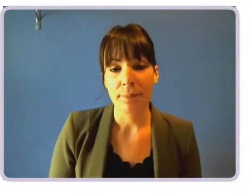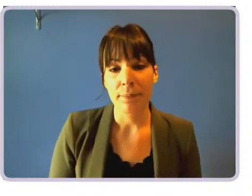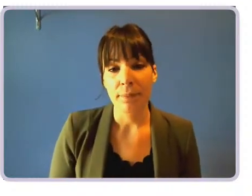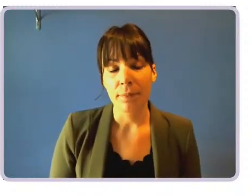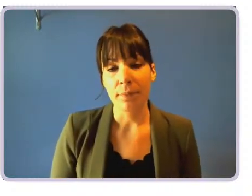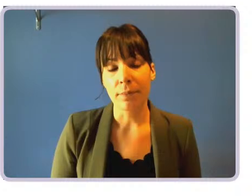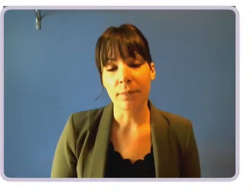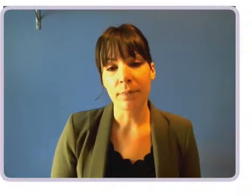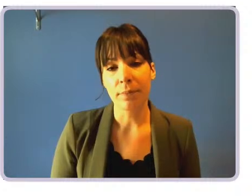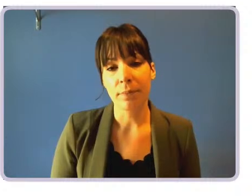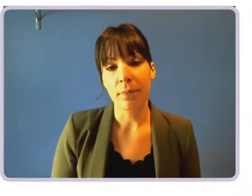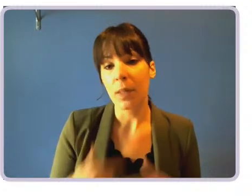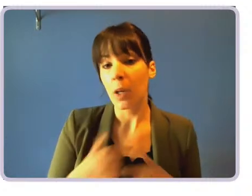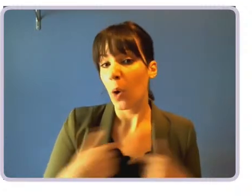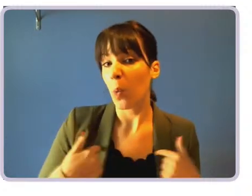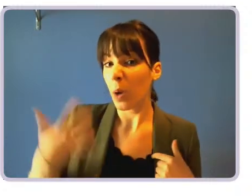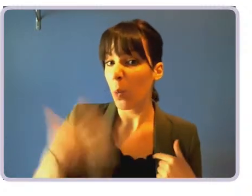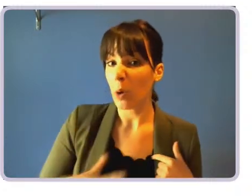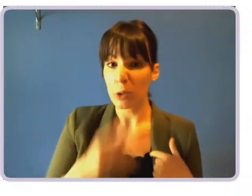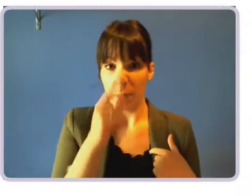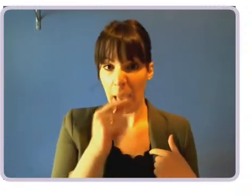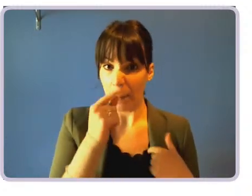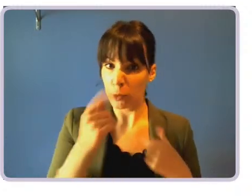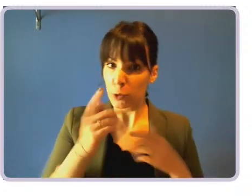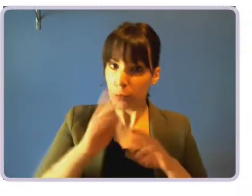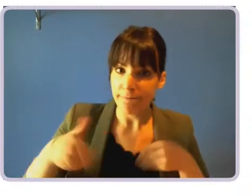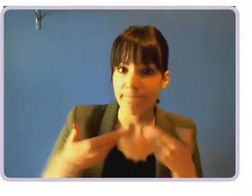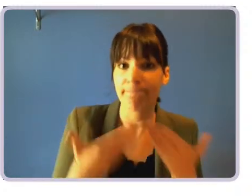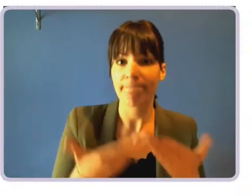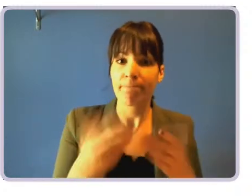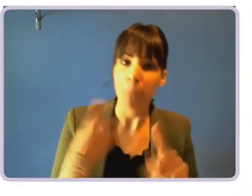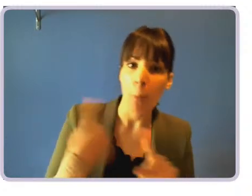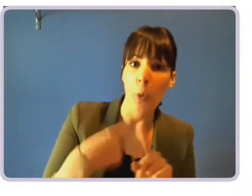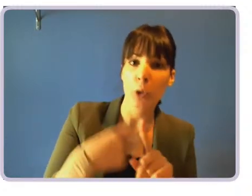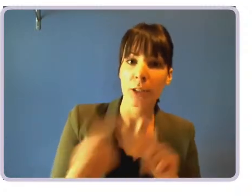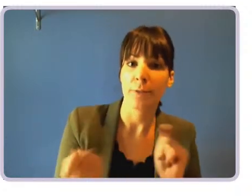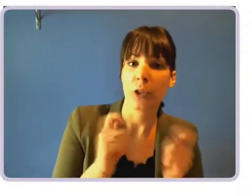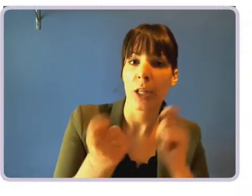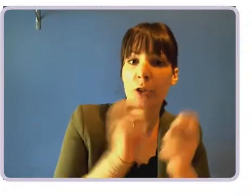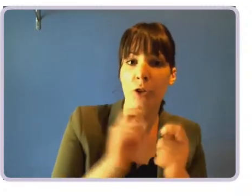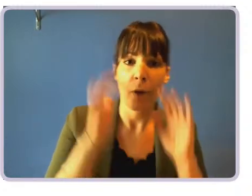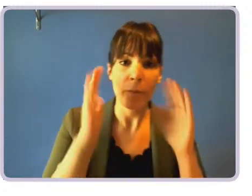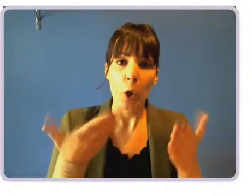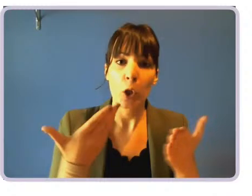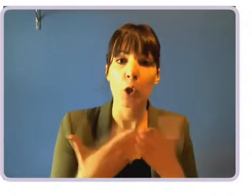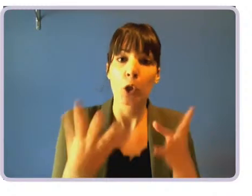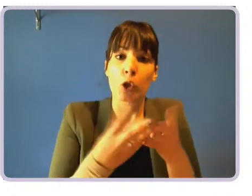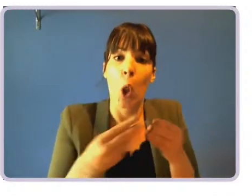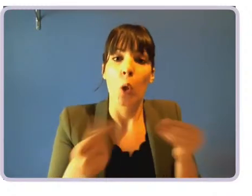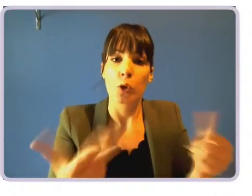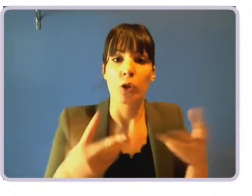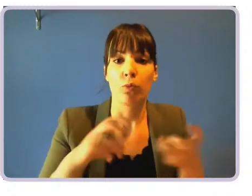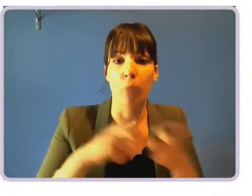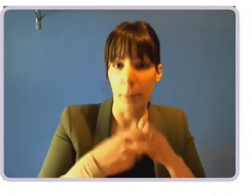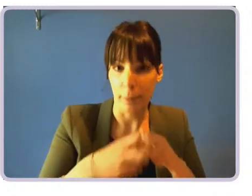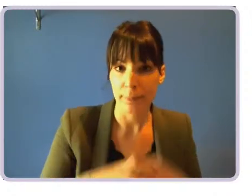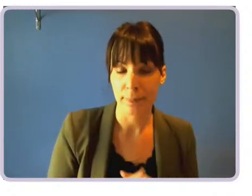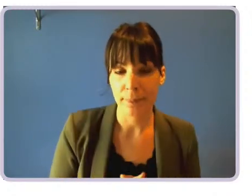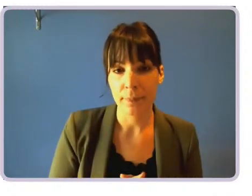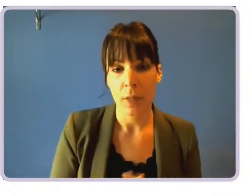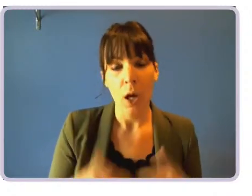We want to be able to enact some positive change and focus on solutions. We need to